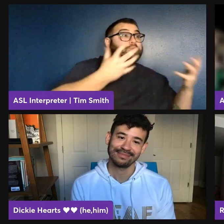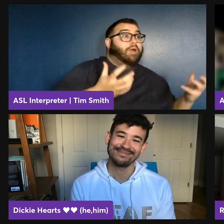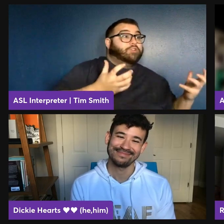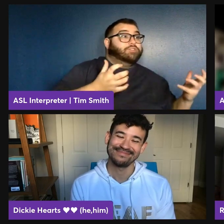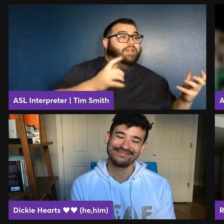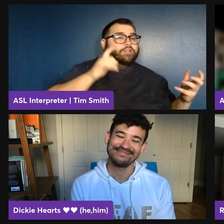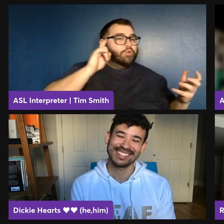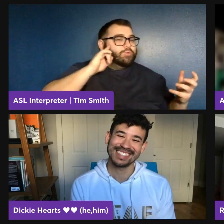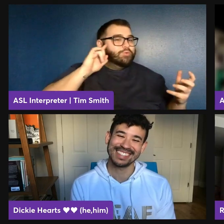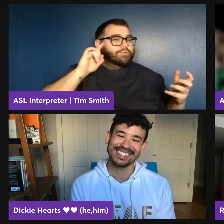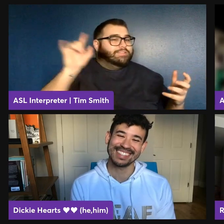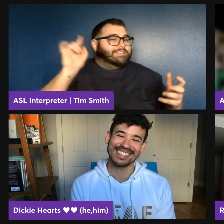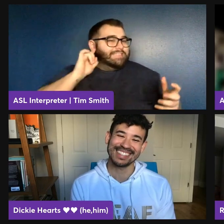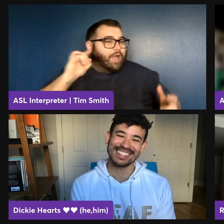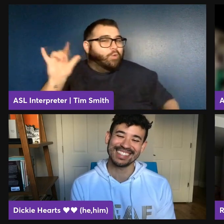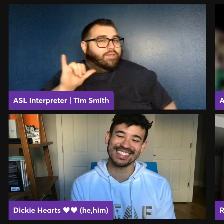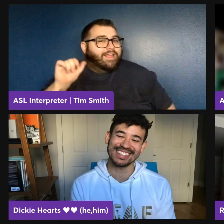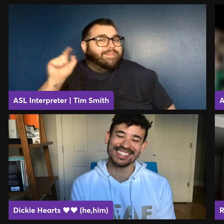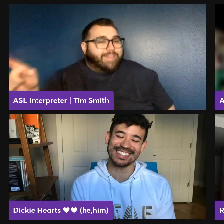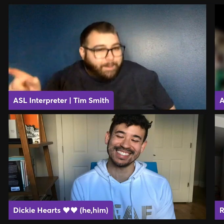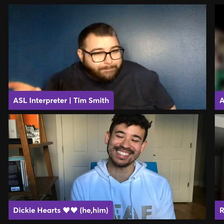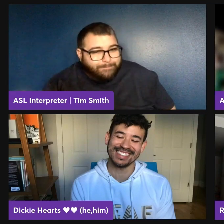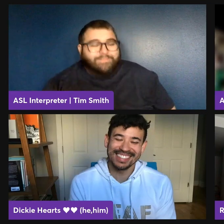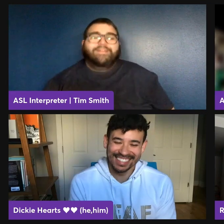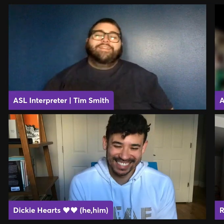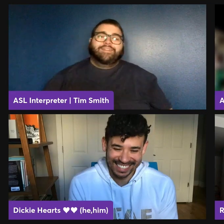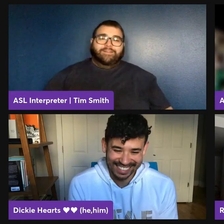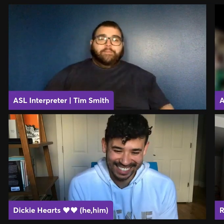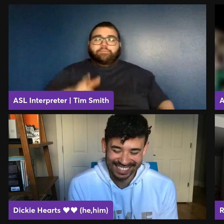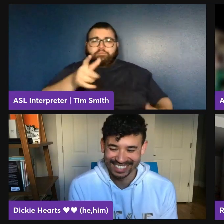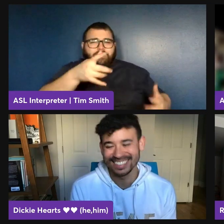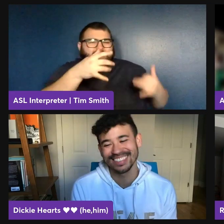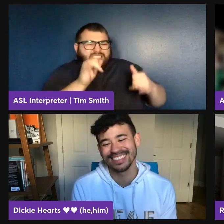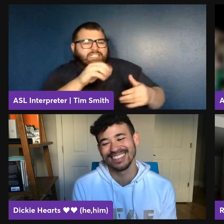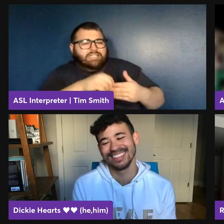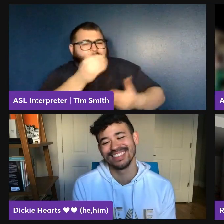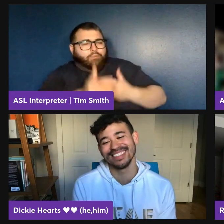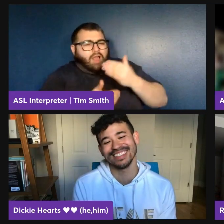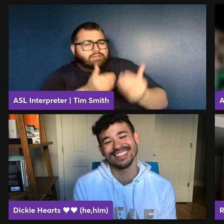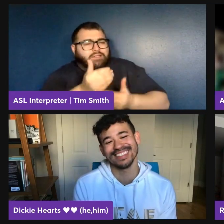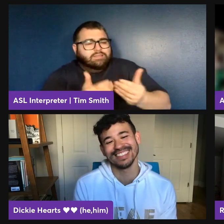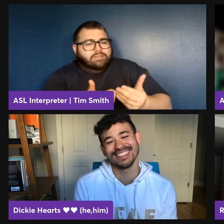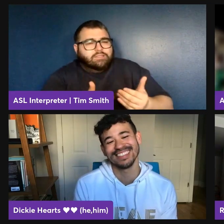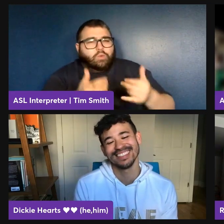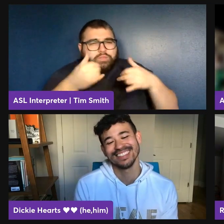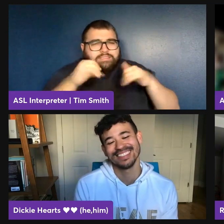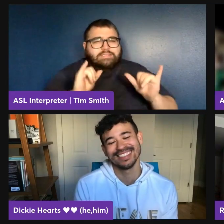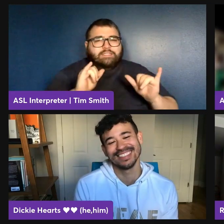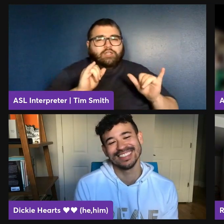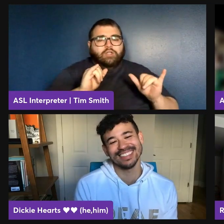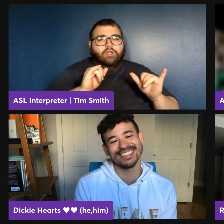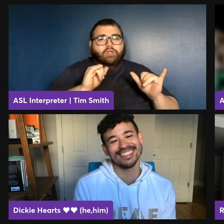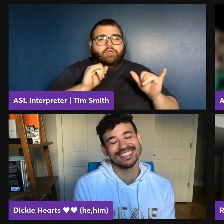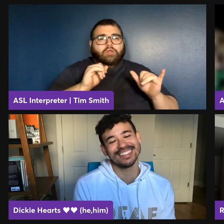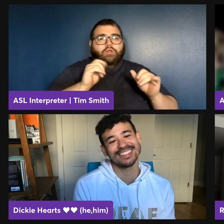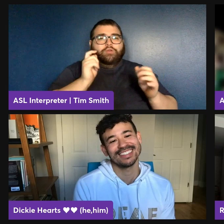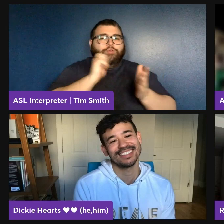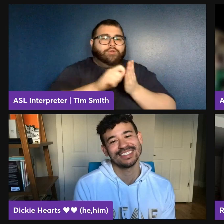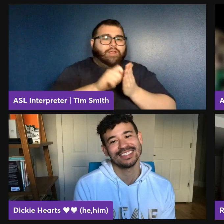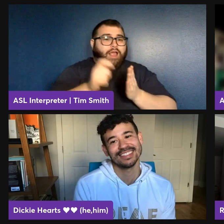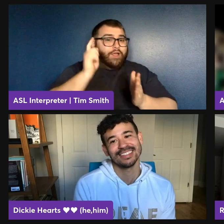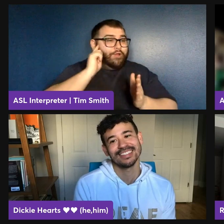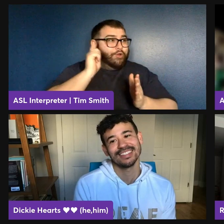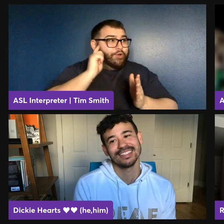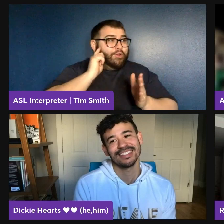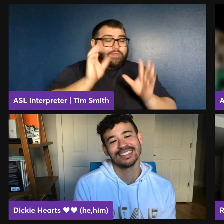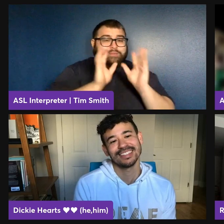them. And I think that's still in process, actually. We're still refining. I heard there was a session in